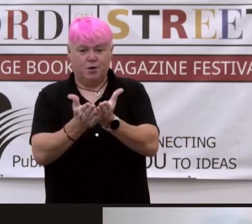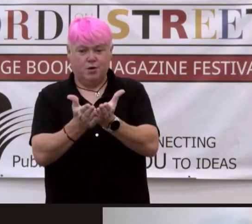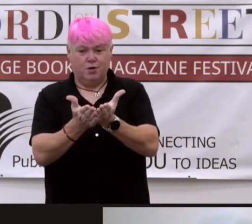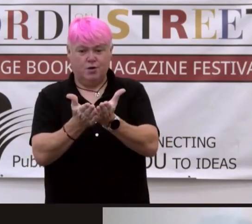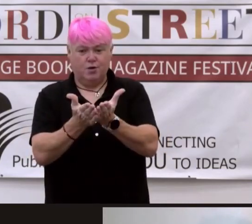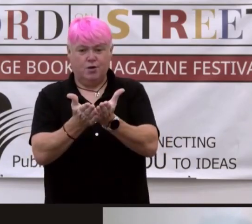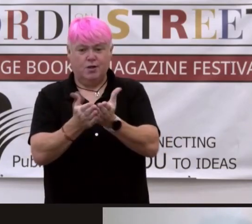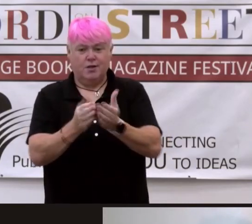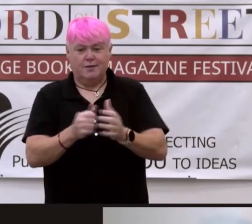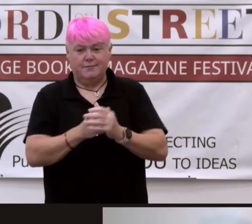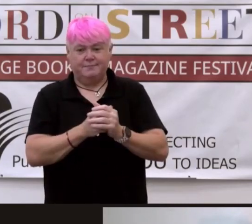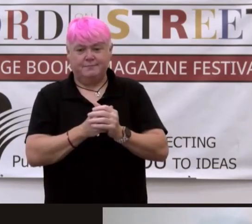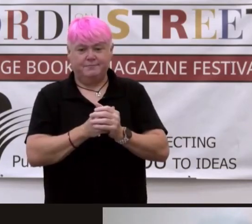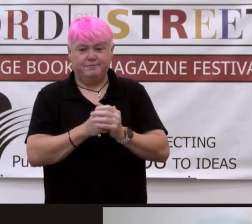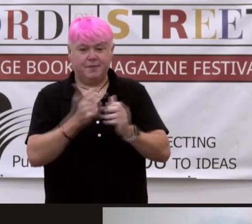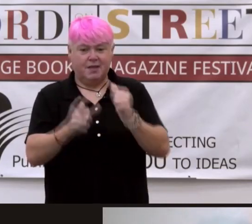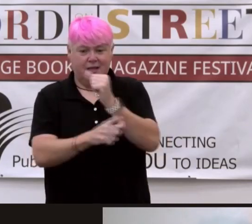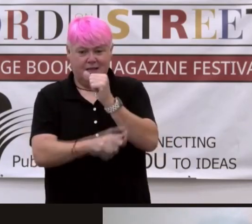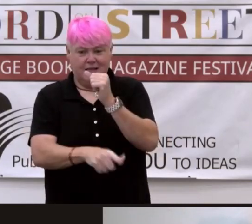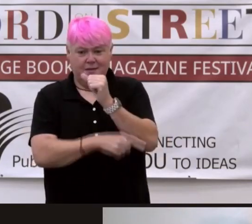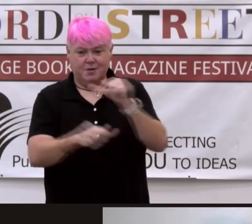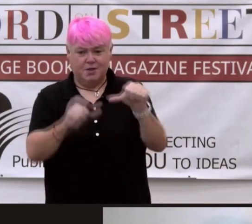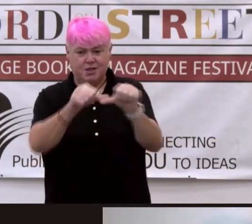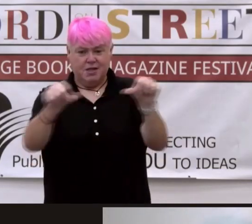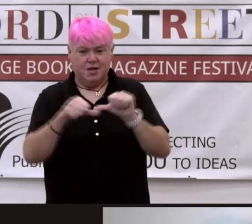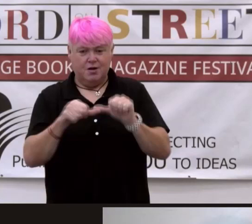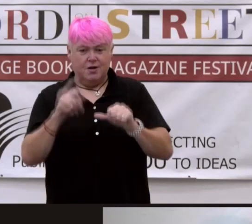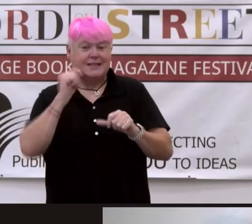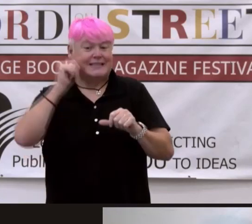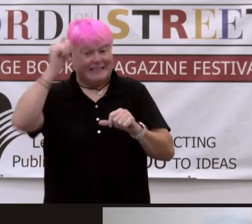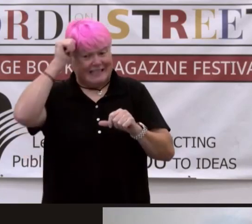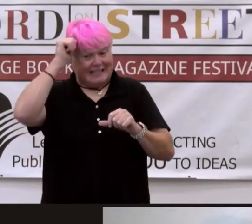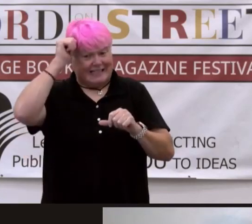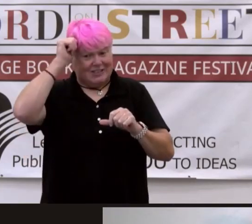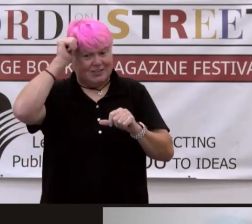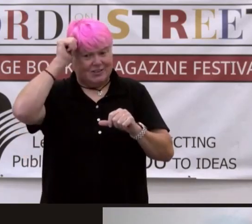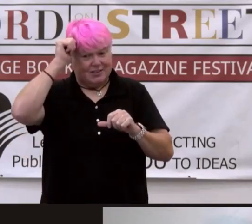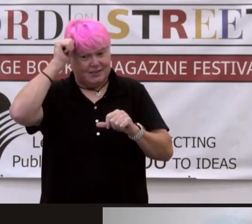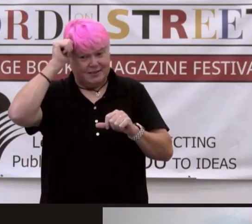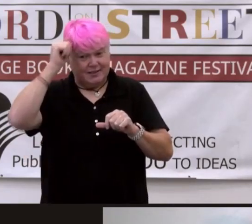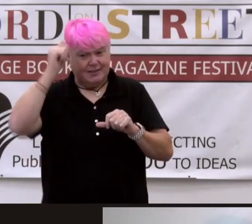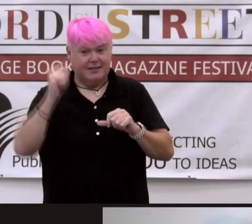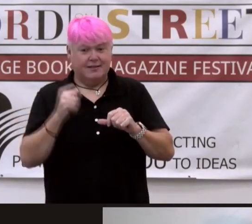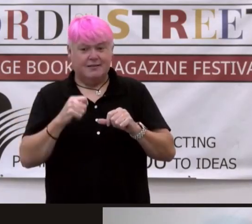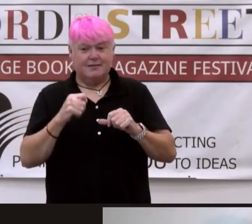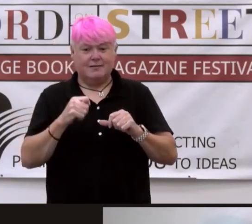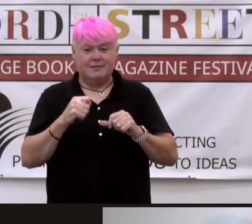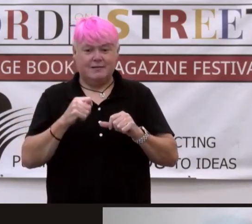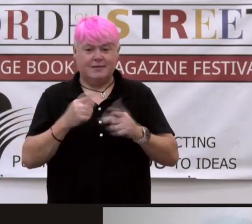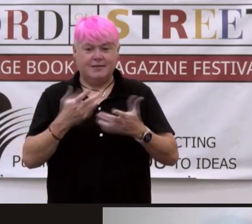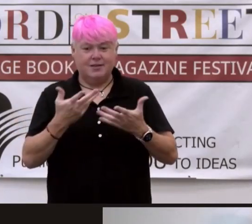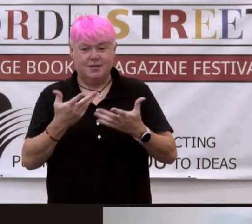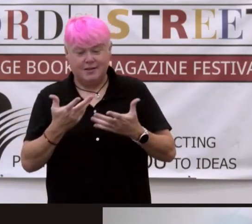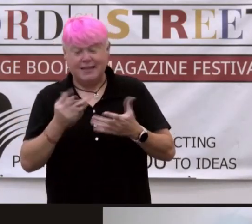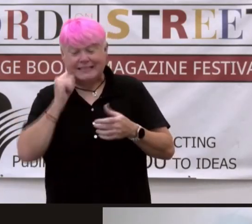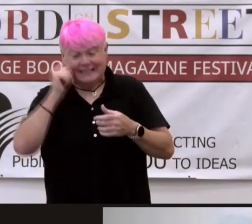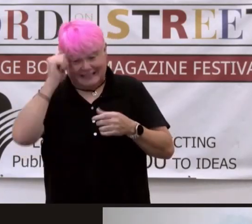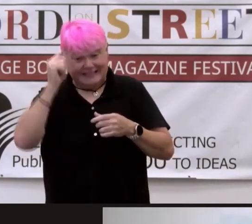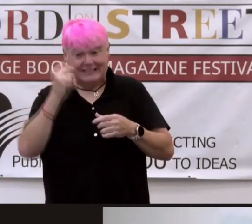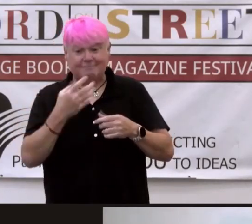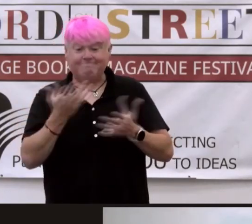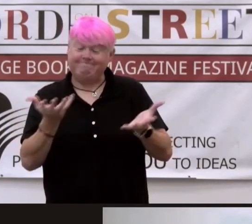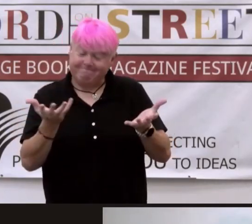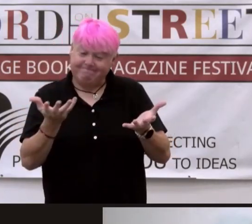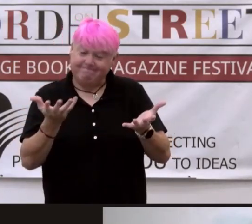any Lethbridge and area teenagers, and I will let you define teen as you wish, but anybody younger